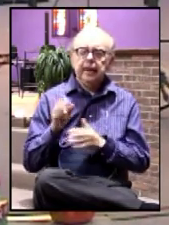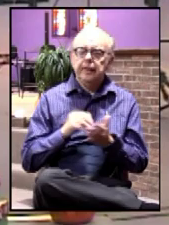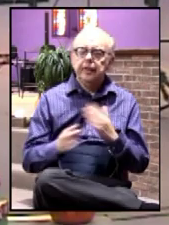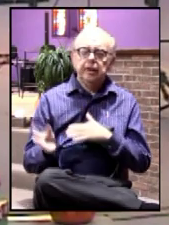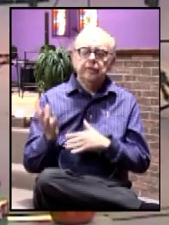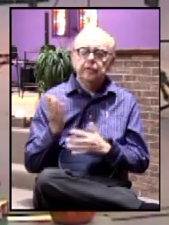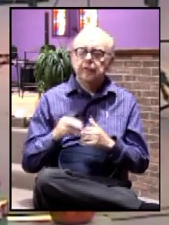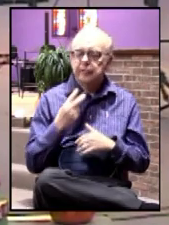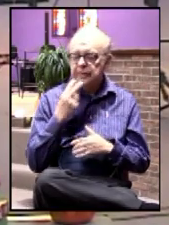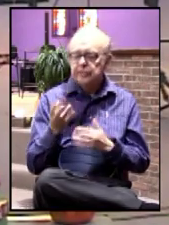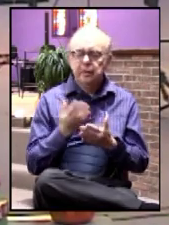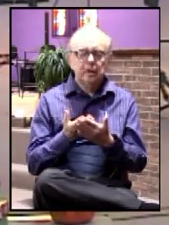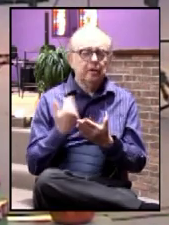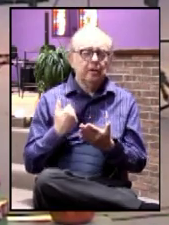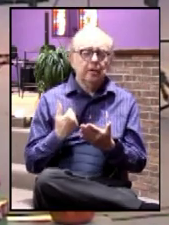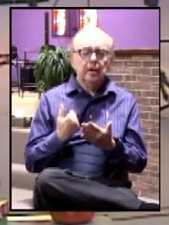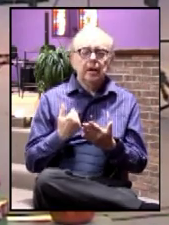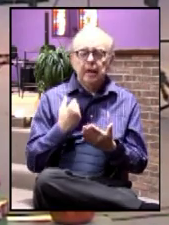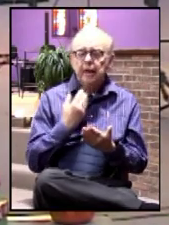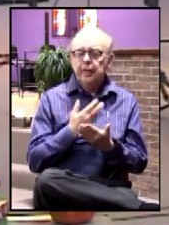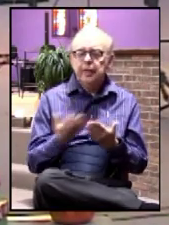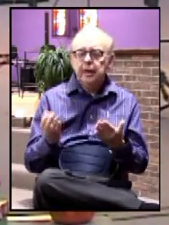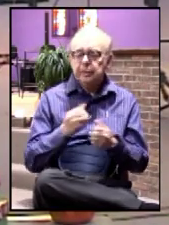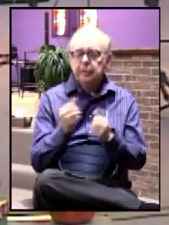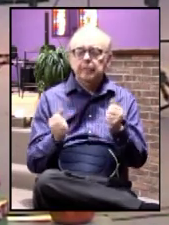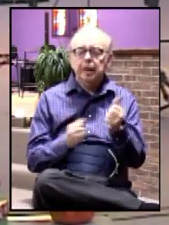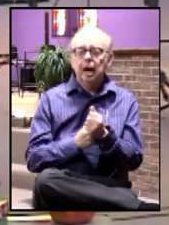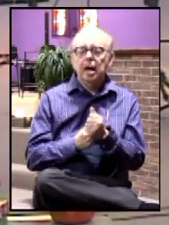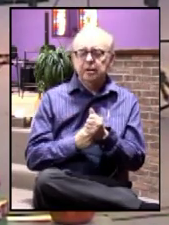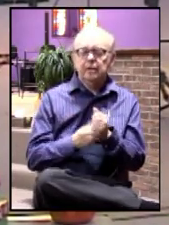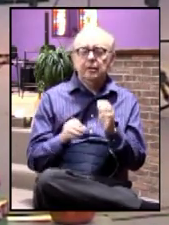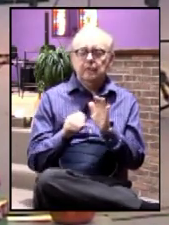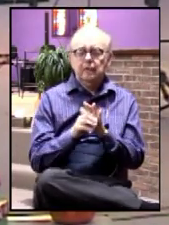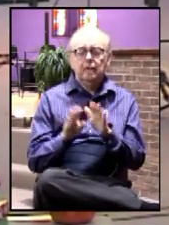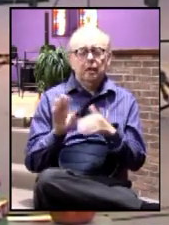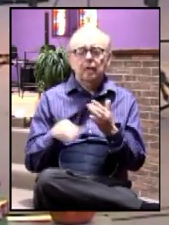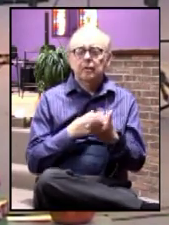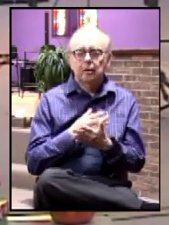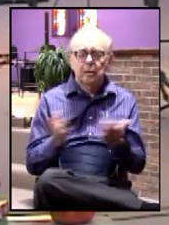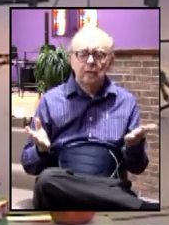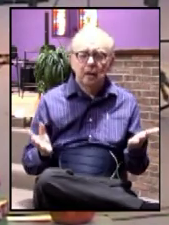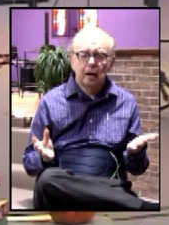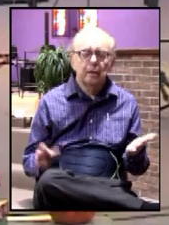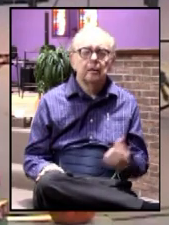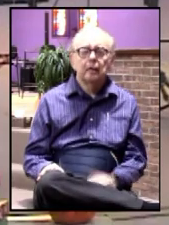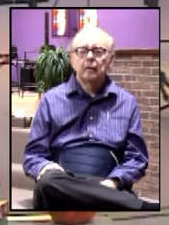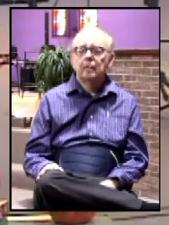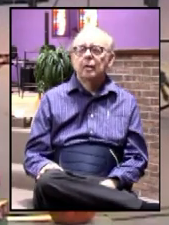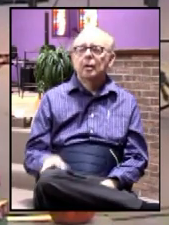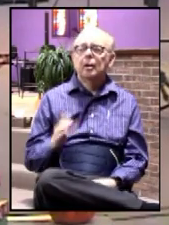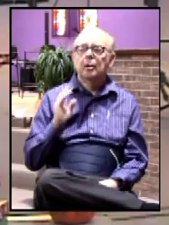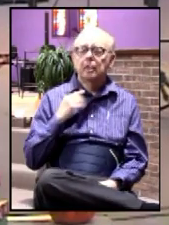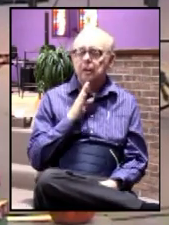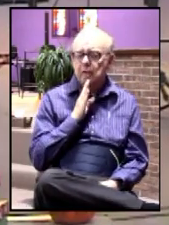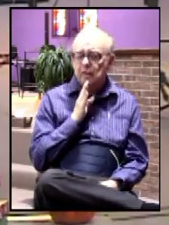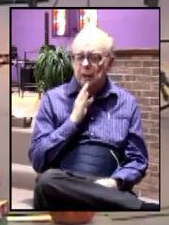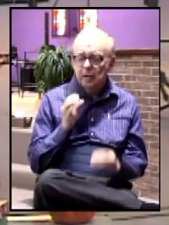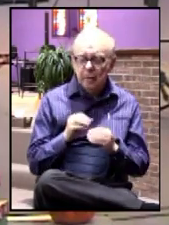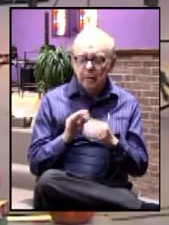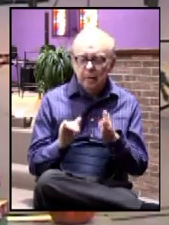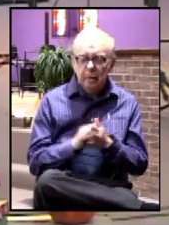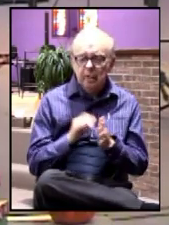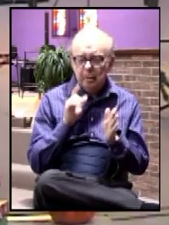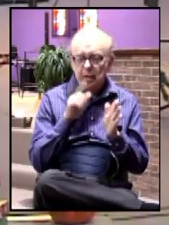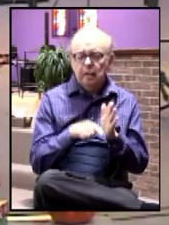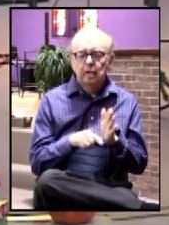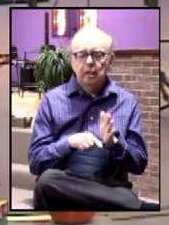saw. Things behind the scene and all of those things. But we'll talk a little